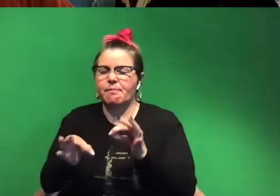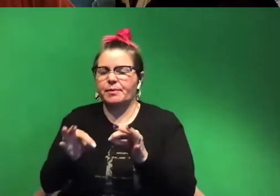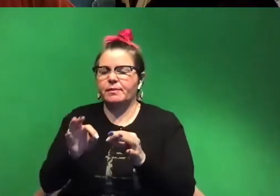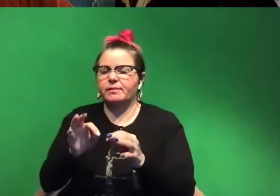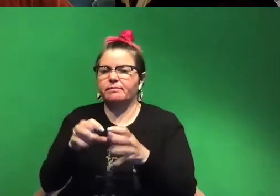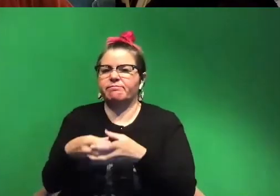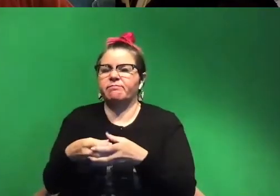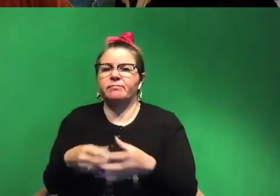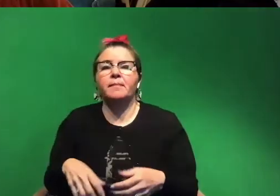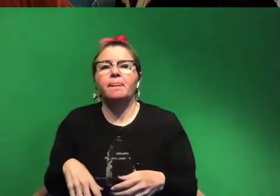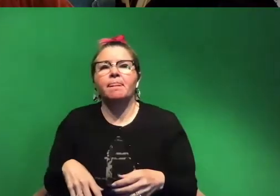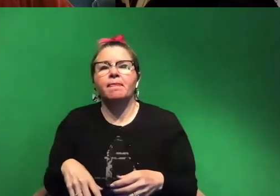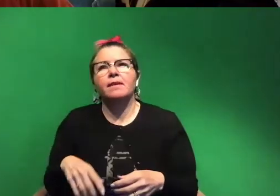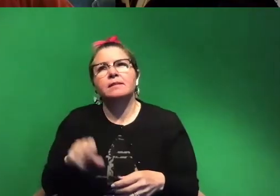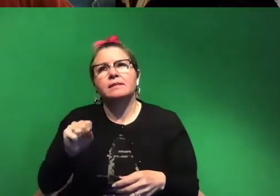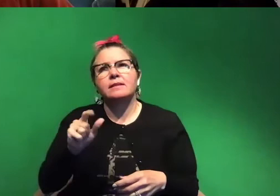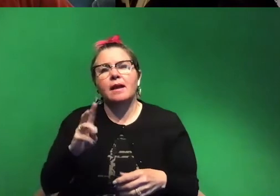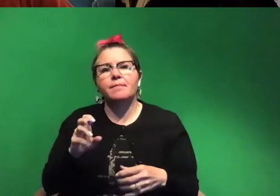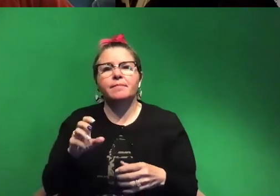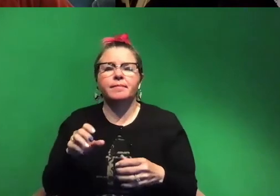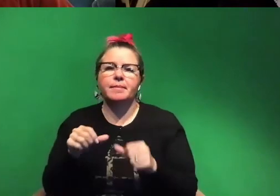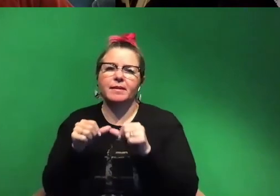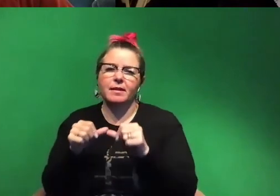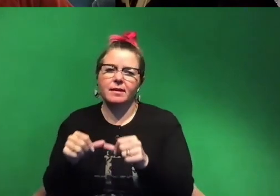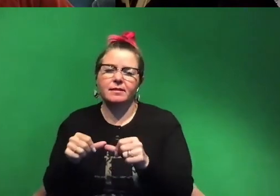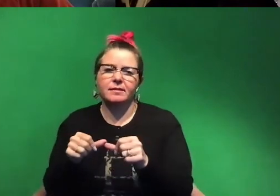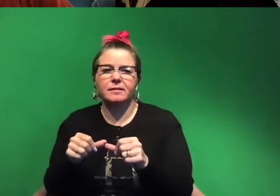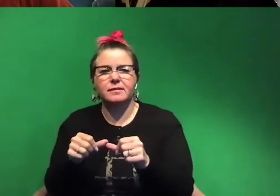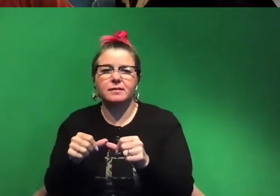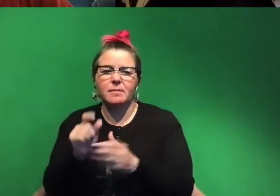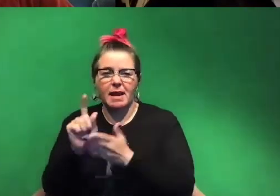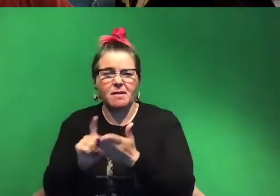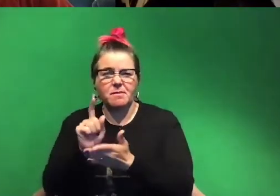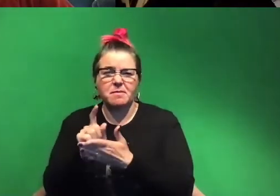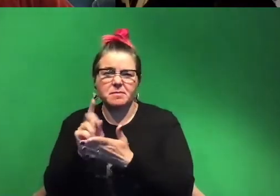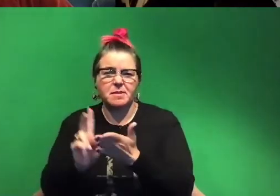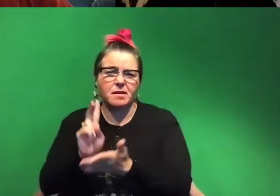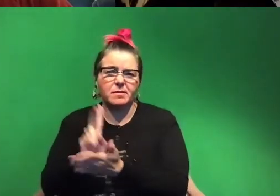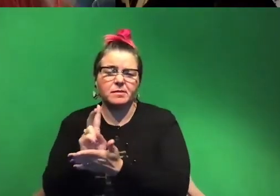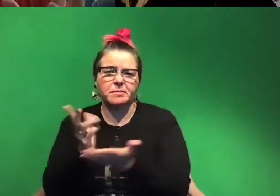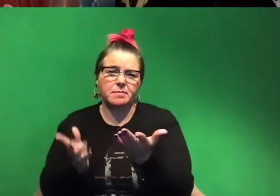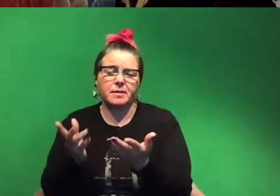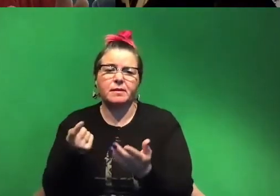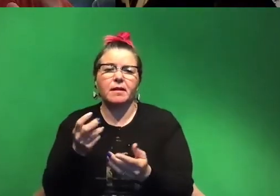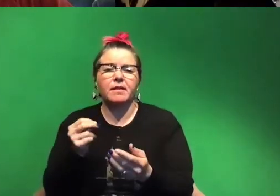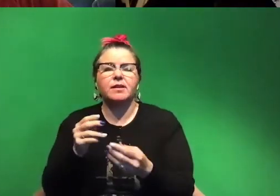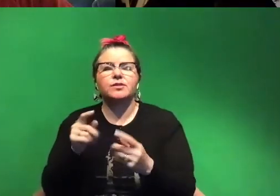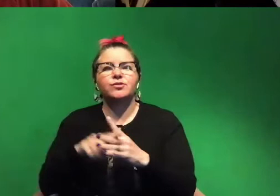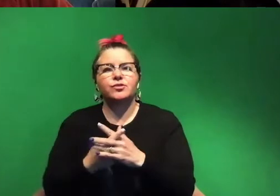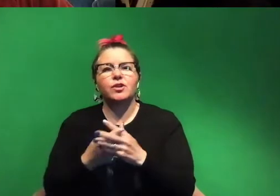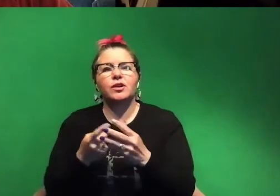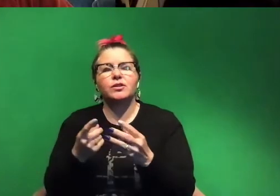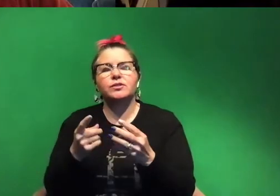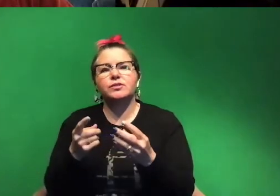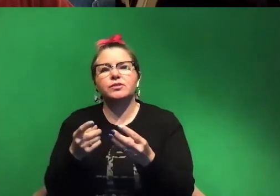say, the slime maybe lasts an hour, a couple of hours, and then it starts to lose its ability